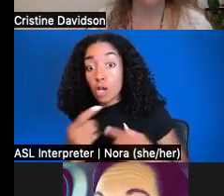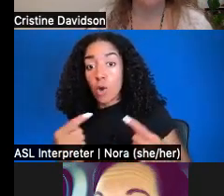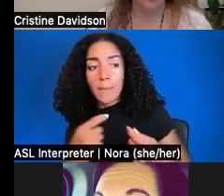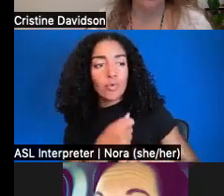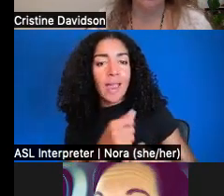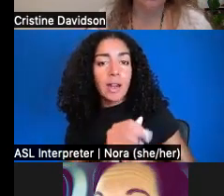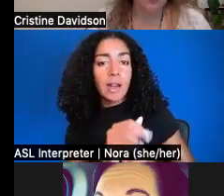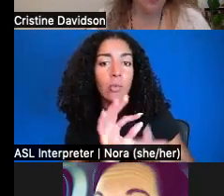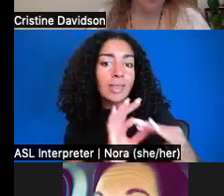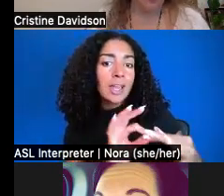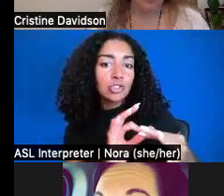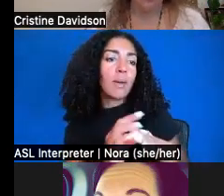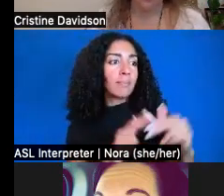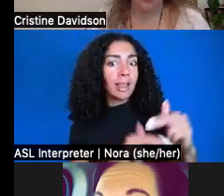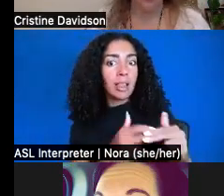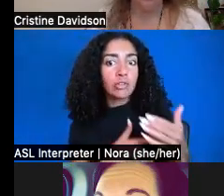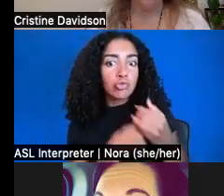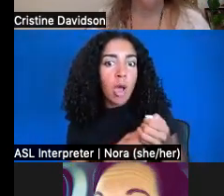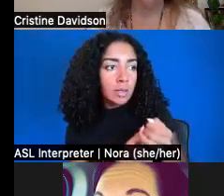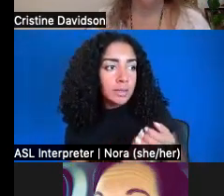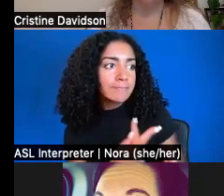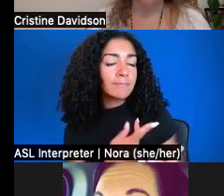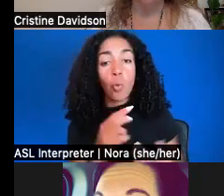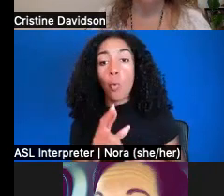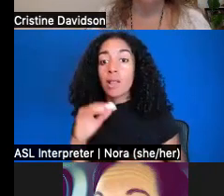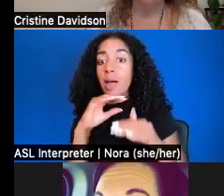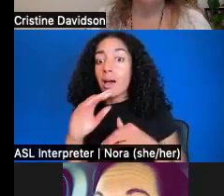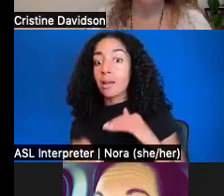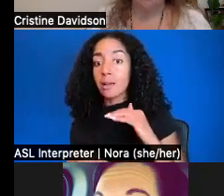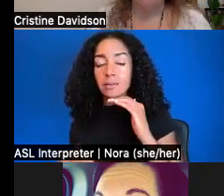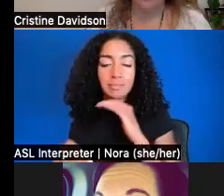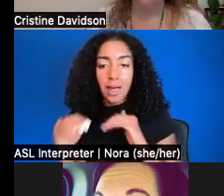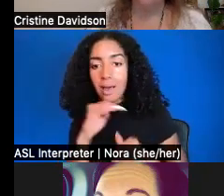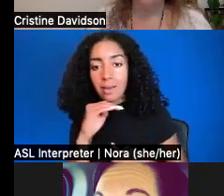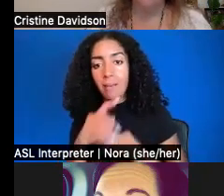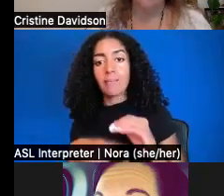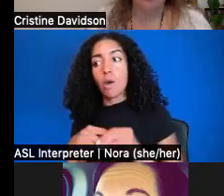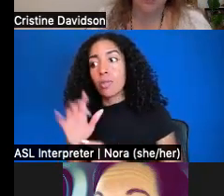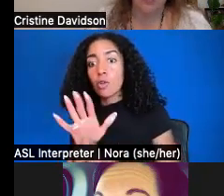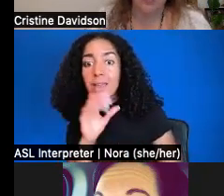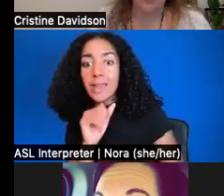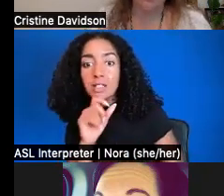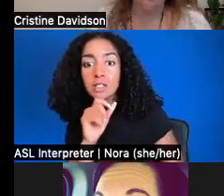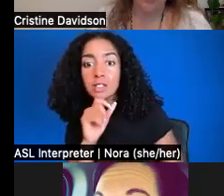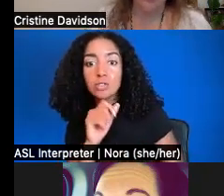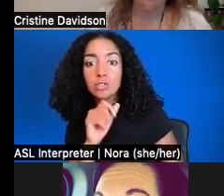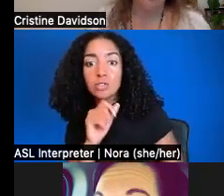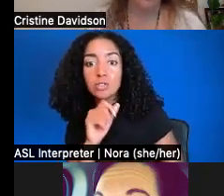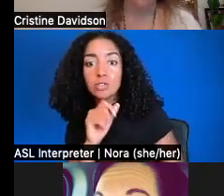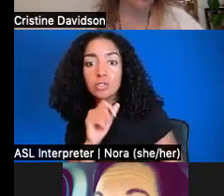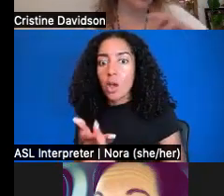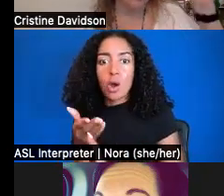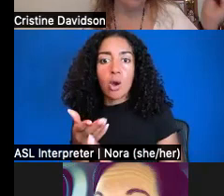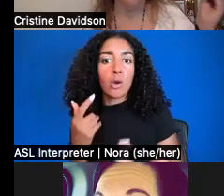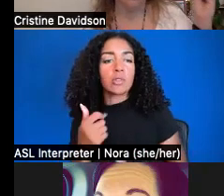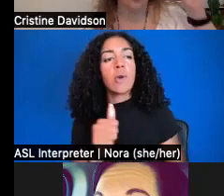trust. Lying about age or attributes, or that flattery, that sympathy, right?